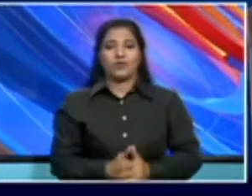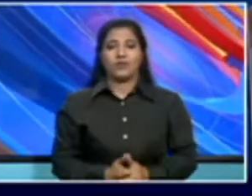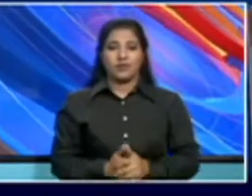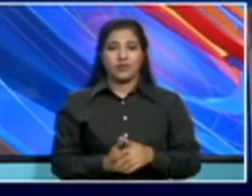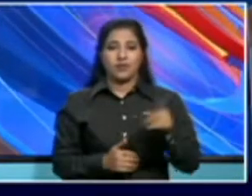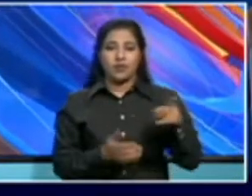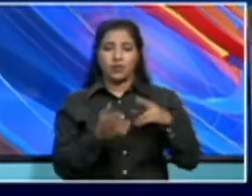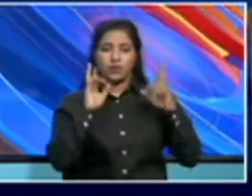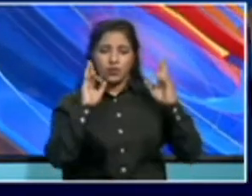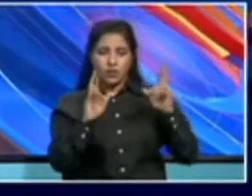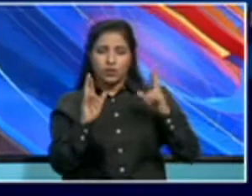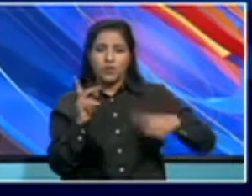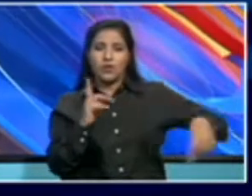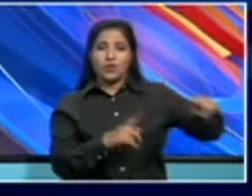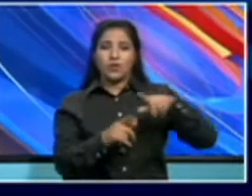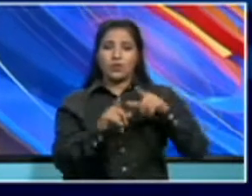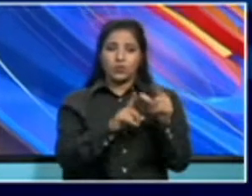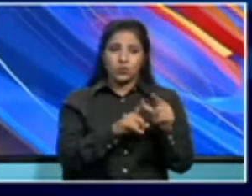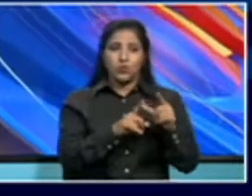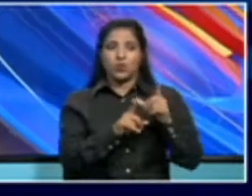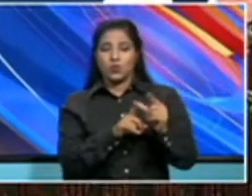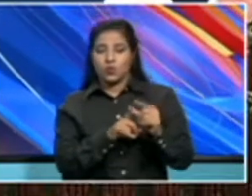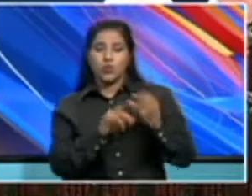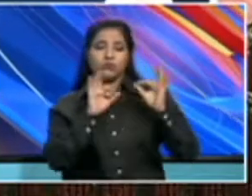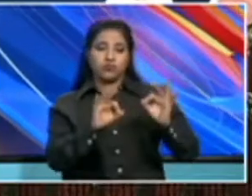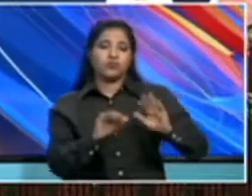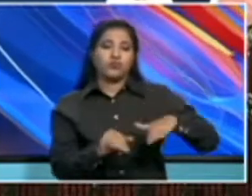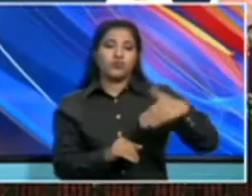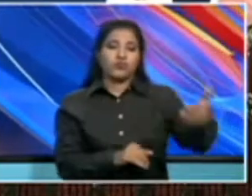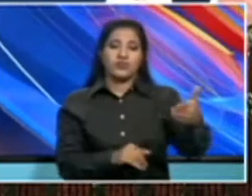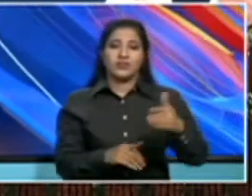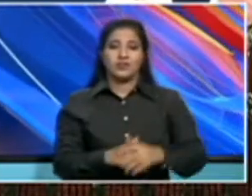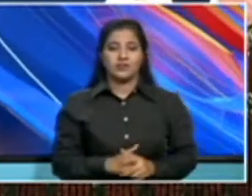and we expect to see scintillating action over the next 2 weeks.